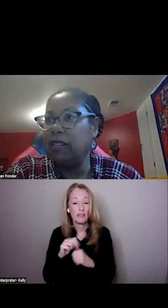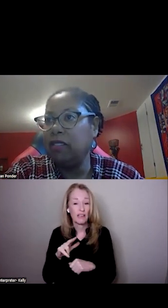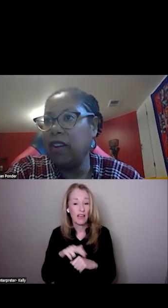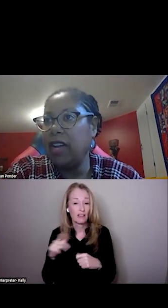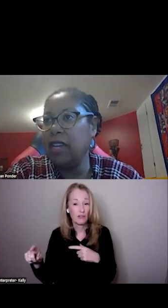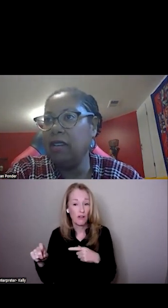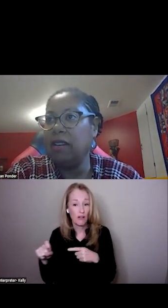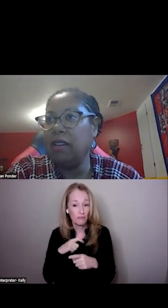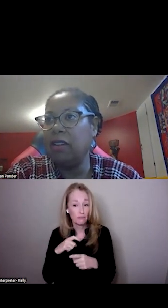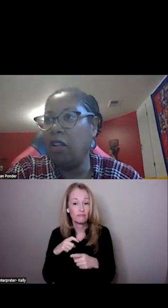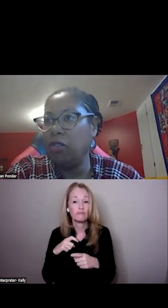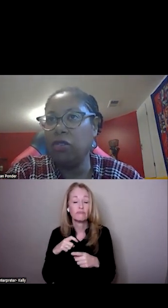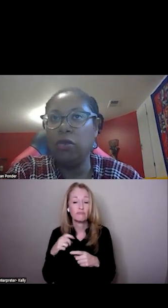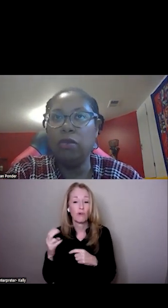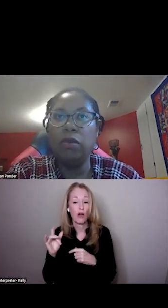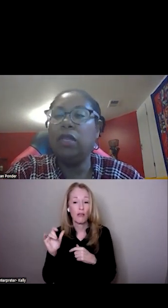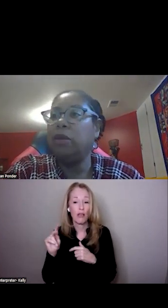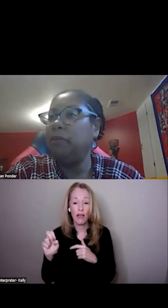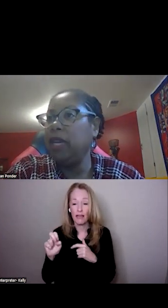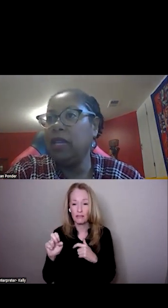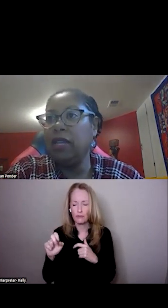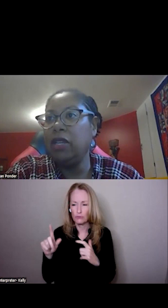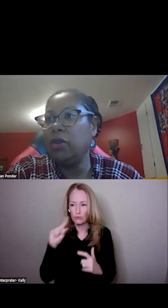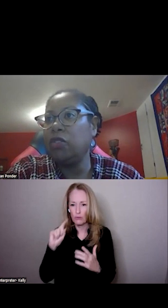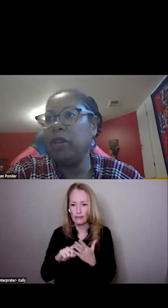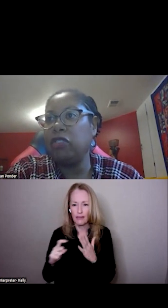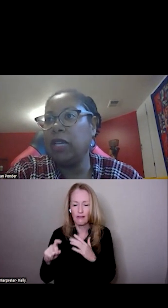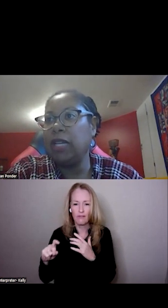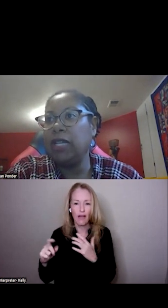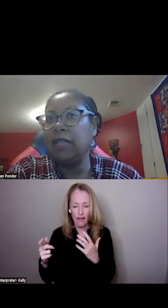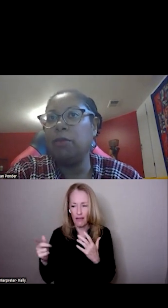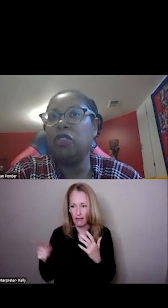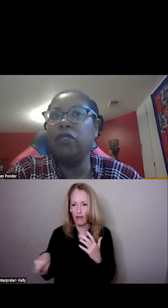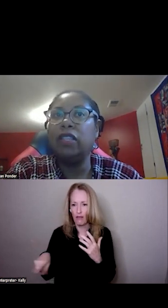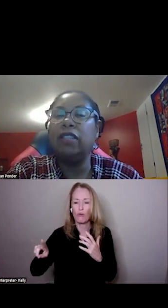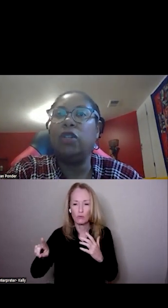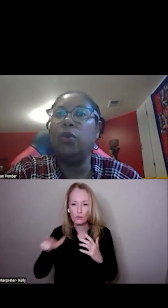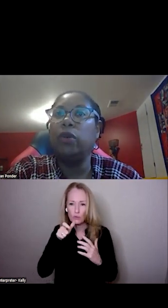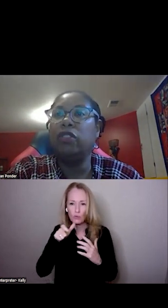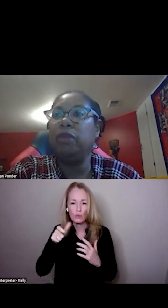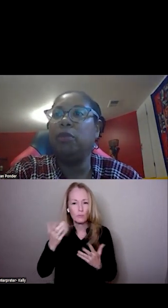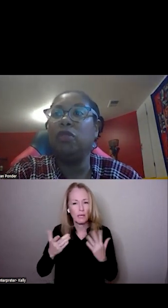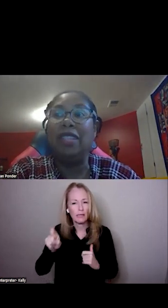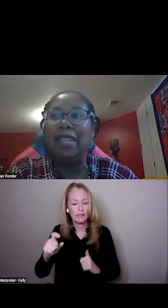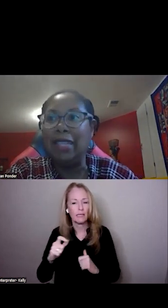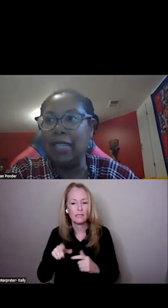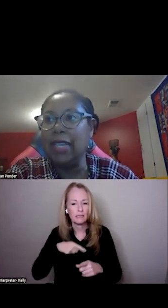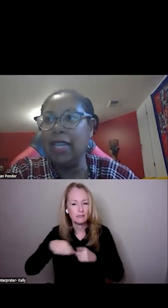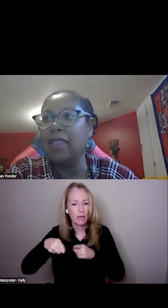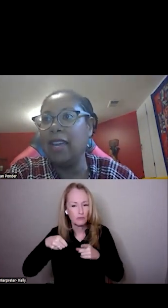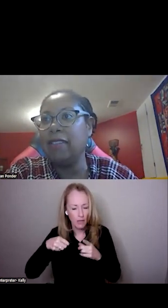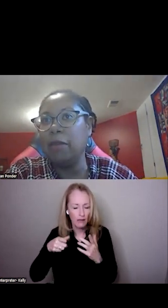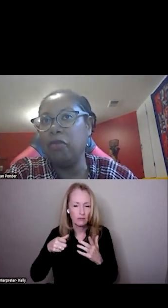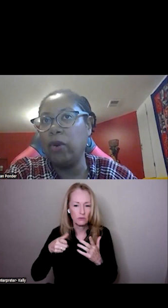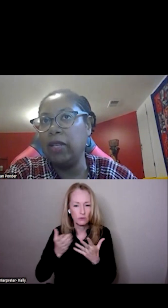to identify callers who may need, you know, specialized services in order to be able to